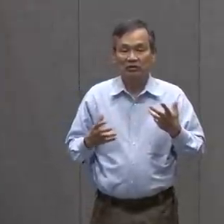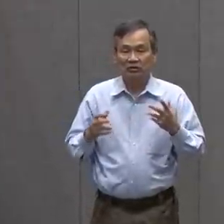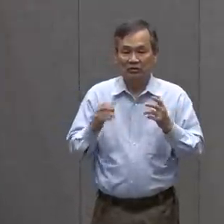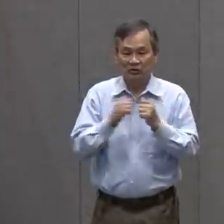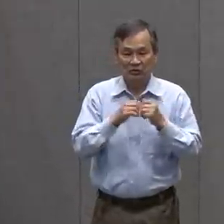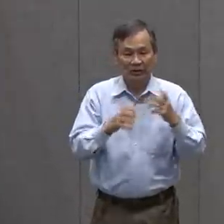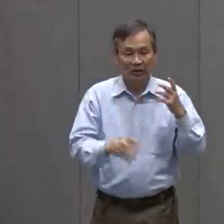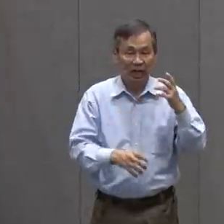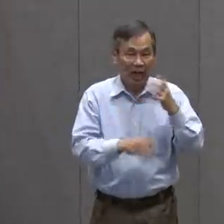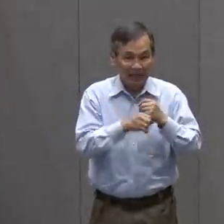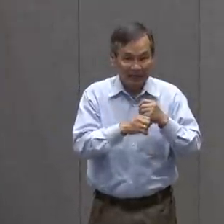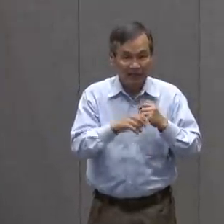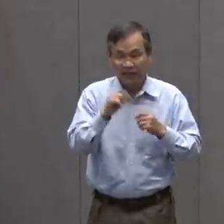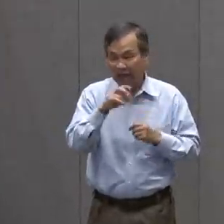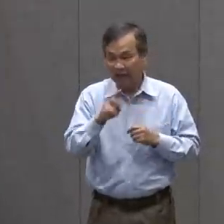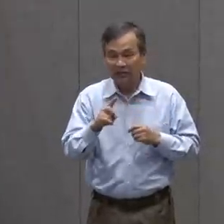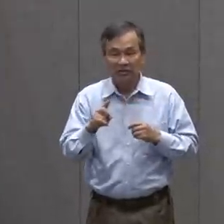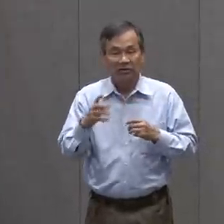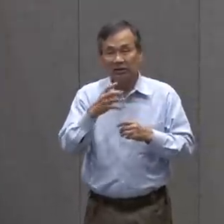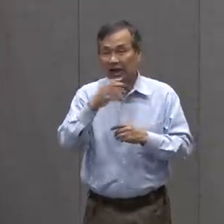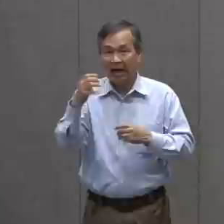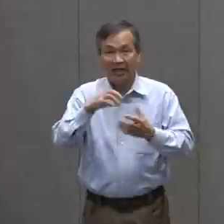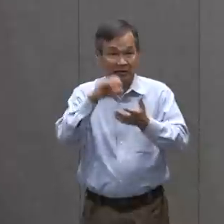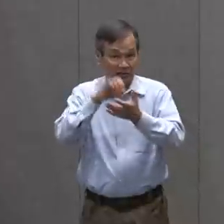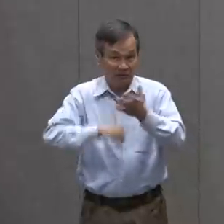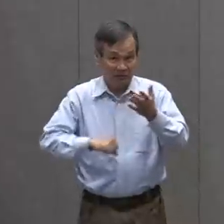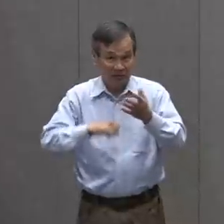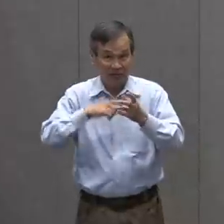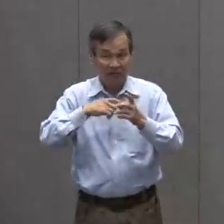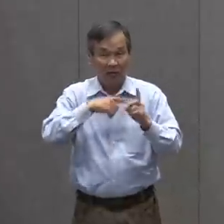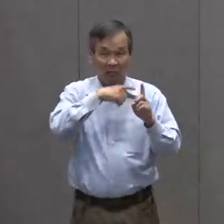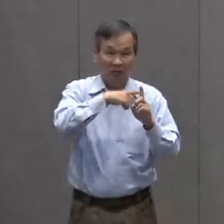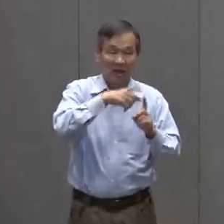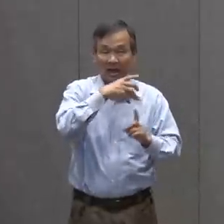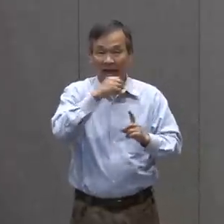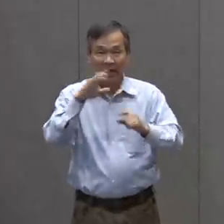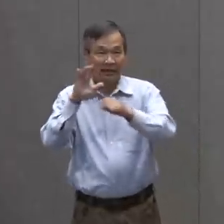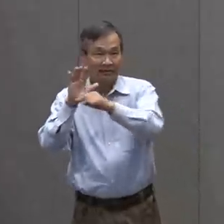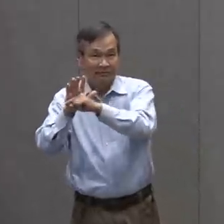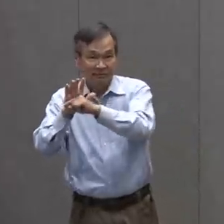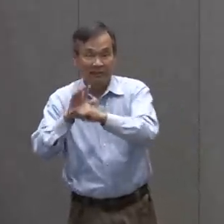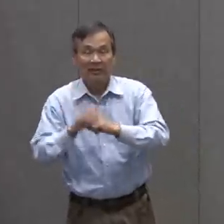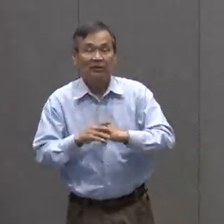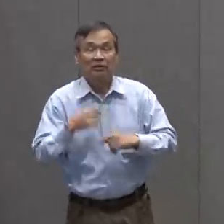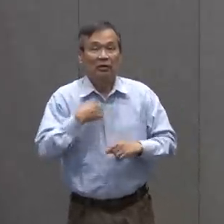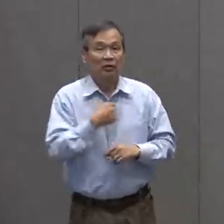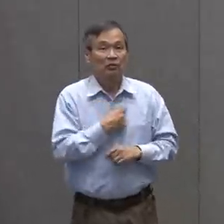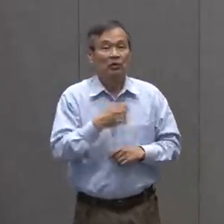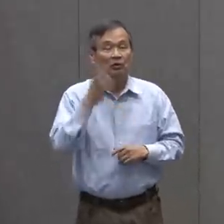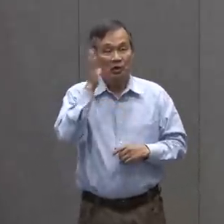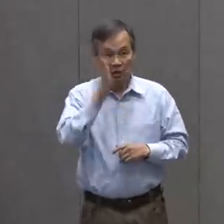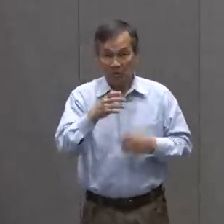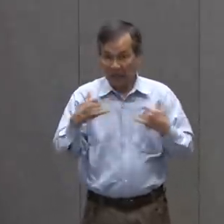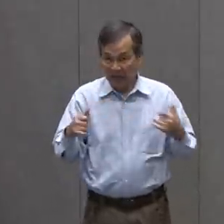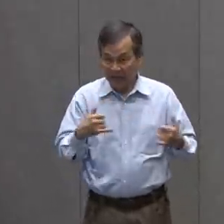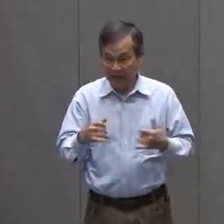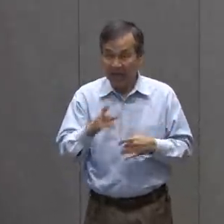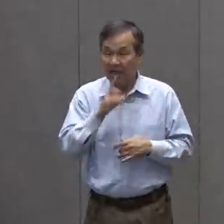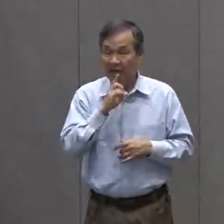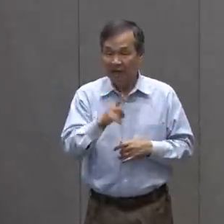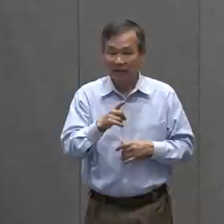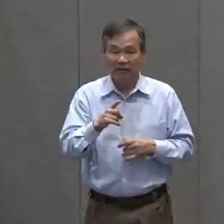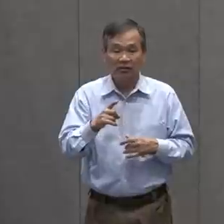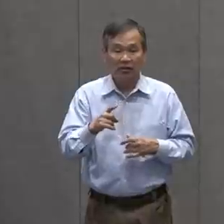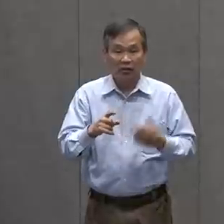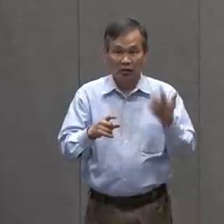addition and subtraction. So the game that we're going to be playing we're going to actually be